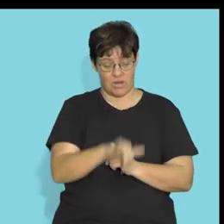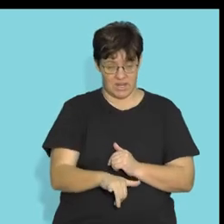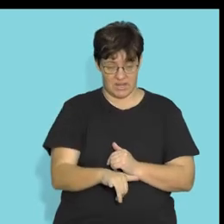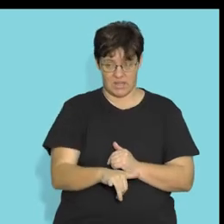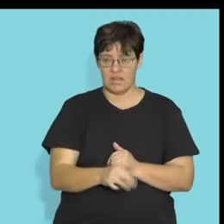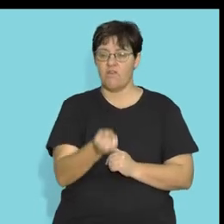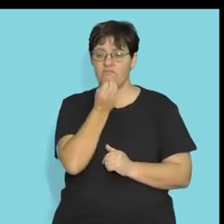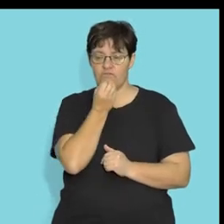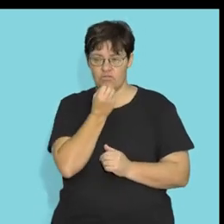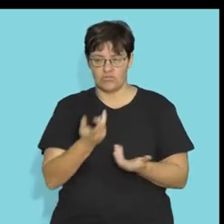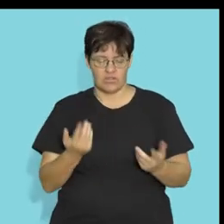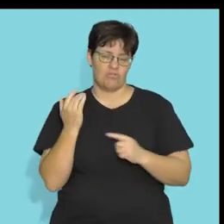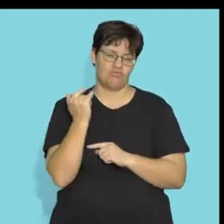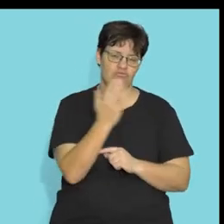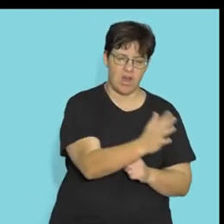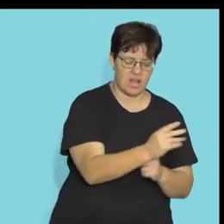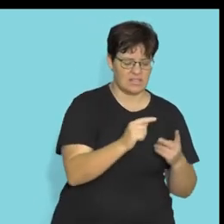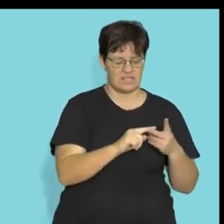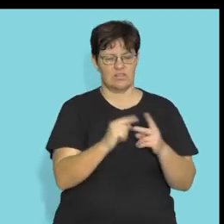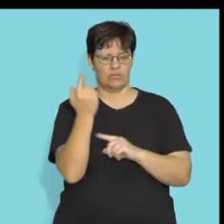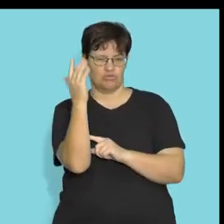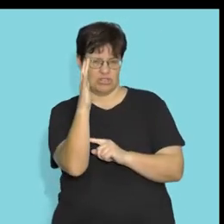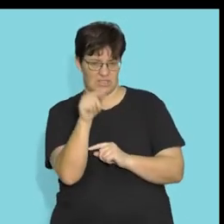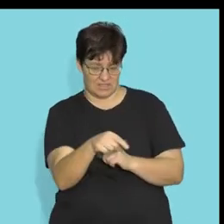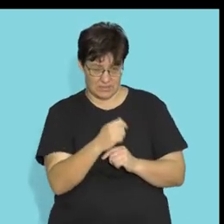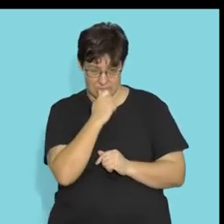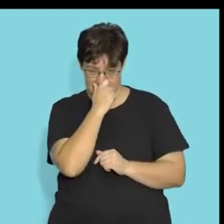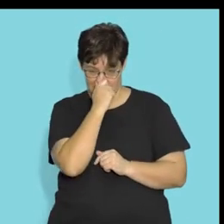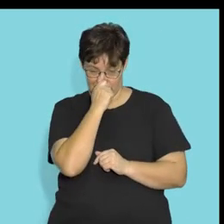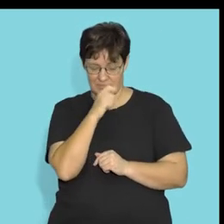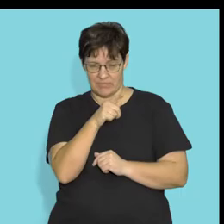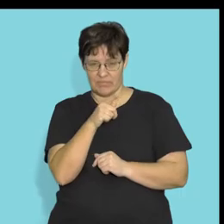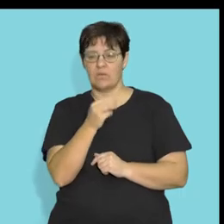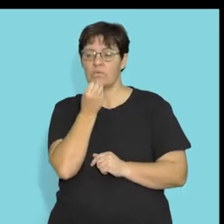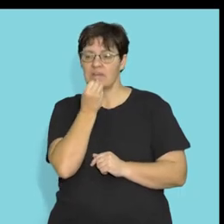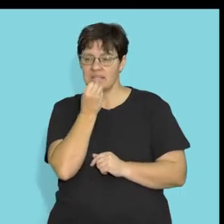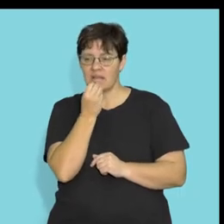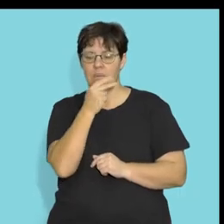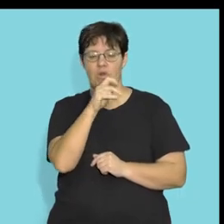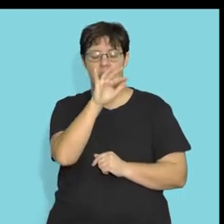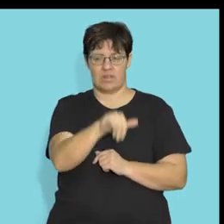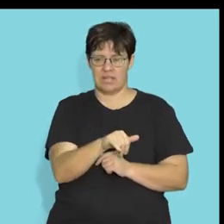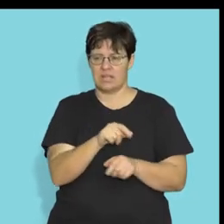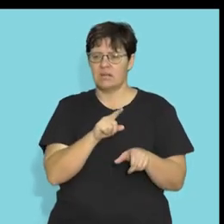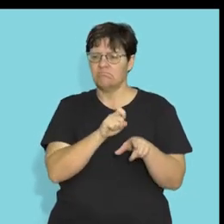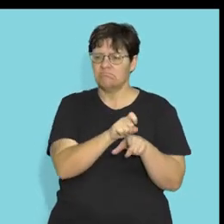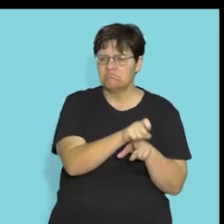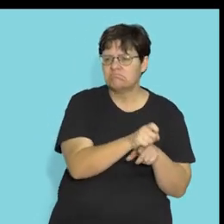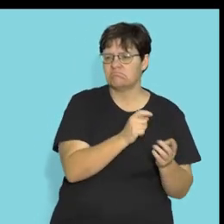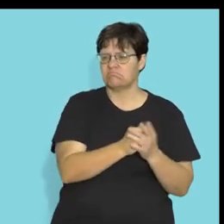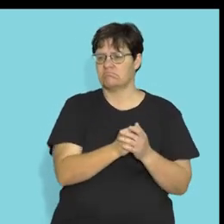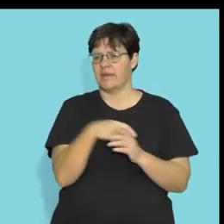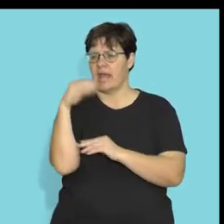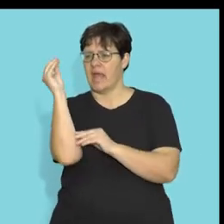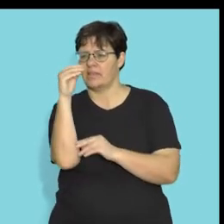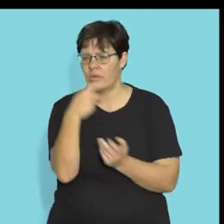producing food, and we've got grasses and we've got trees, and these are consumed by your primary consumers, and you can see a whole